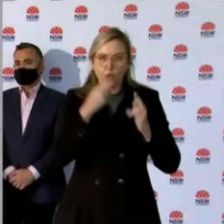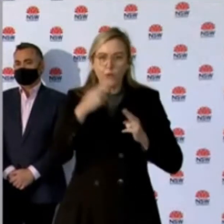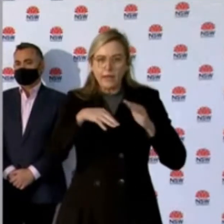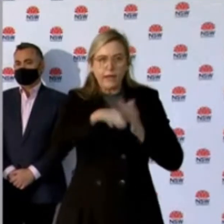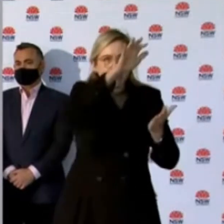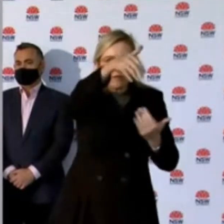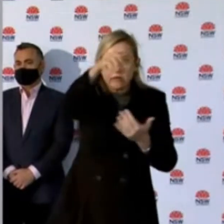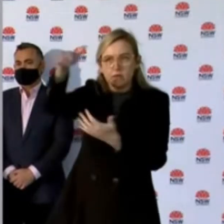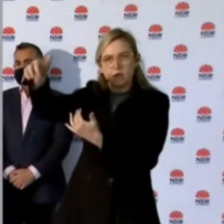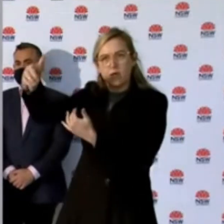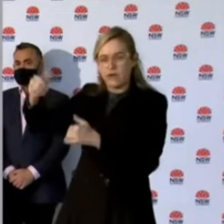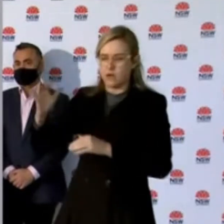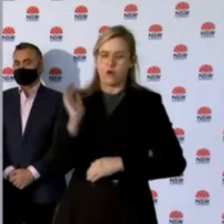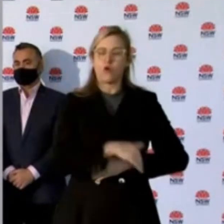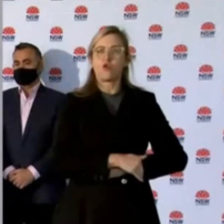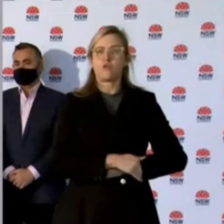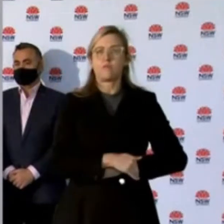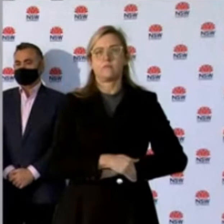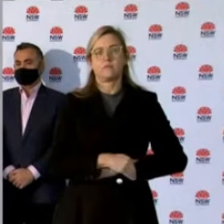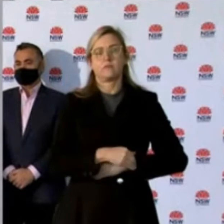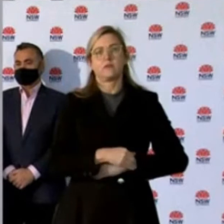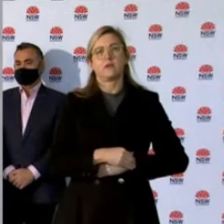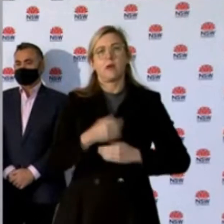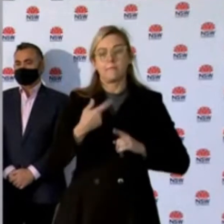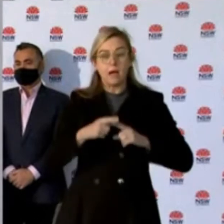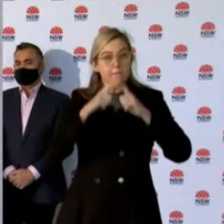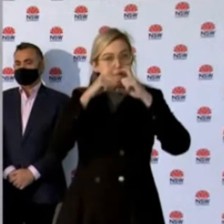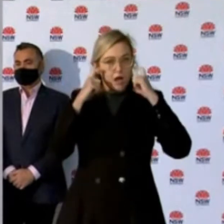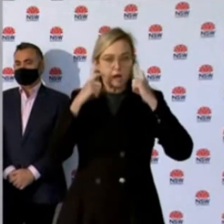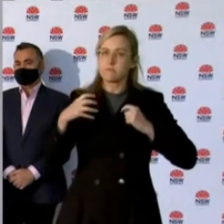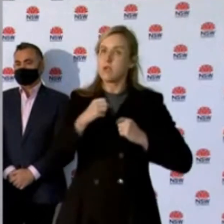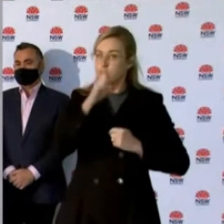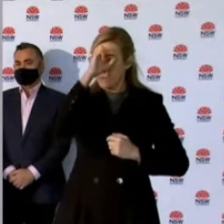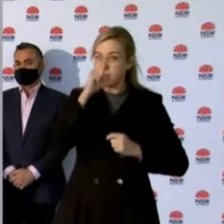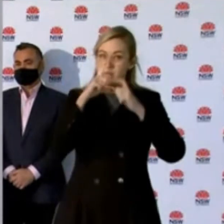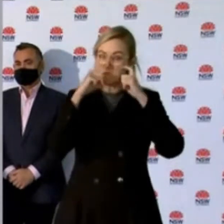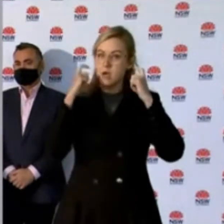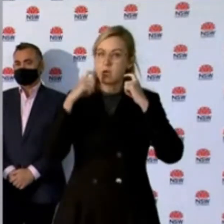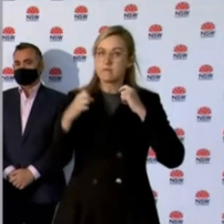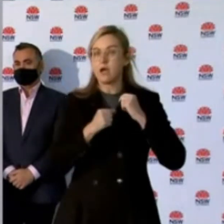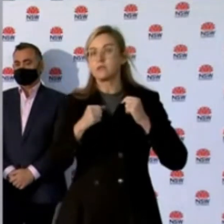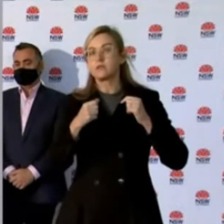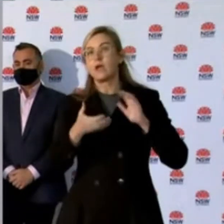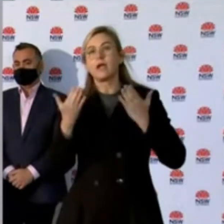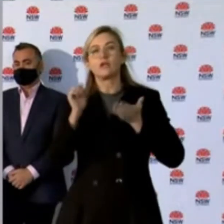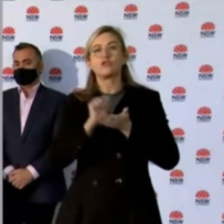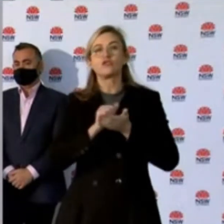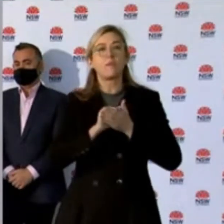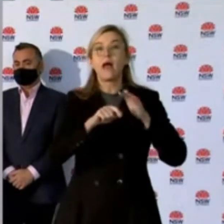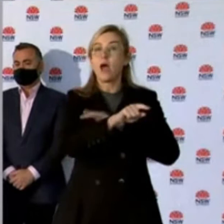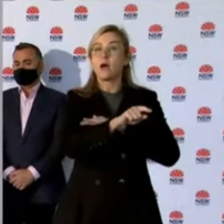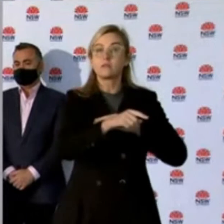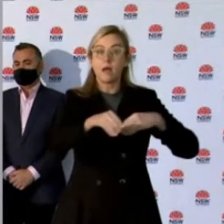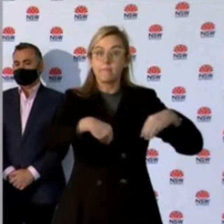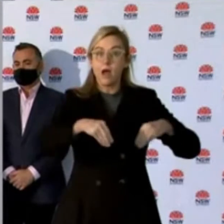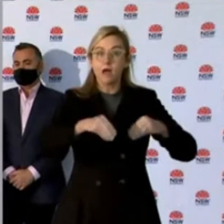on well before you're going in there. So if you're ever, you're now required to wear masks in shopping, outdoor shopping malls, outdoor markets,